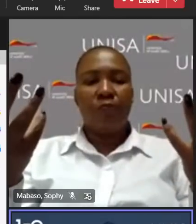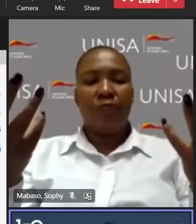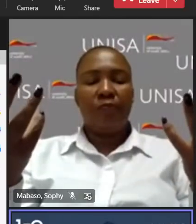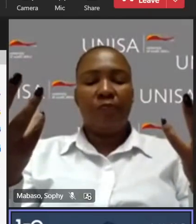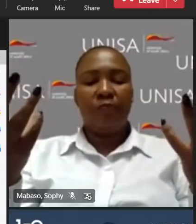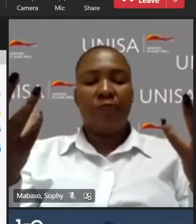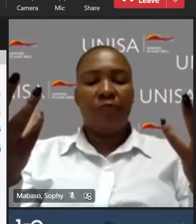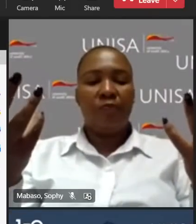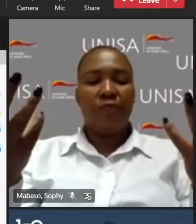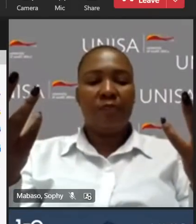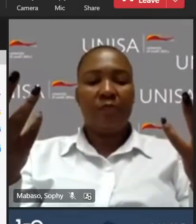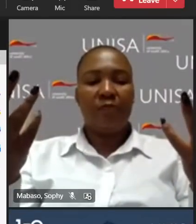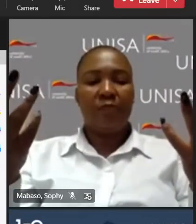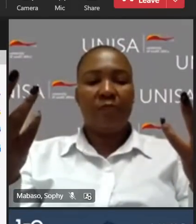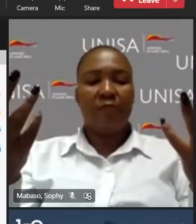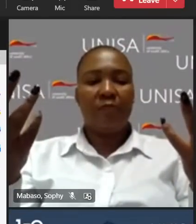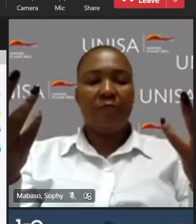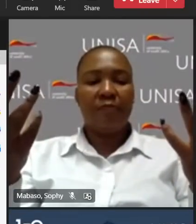continue.